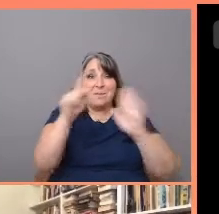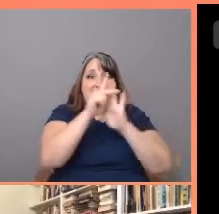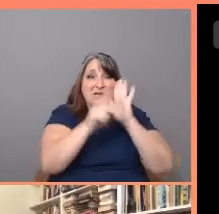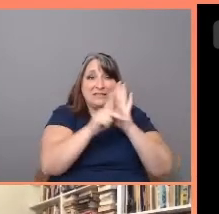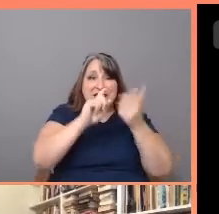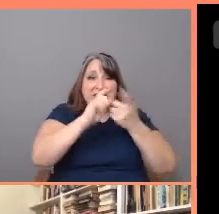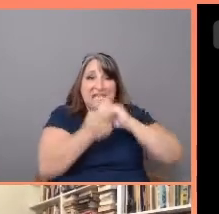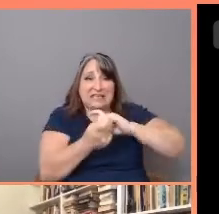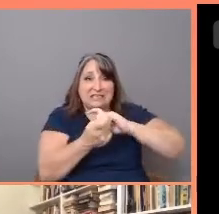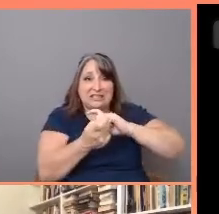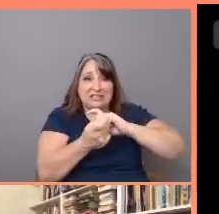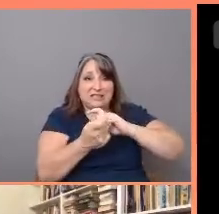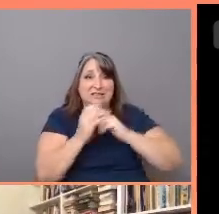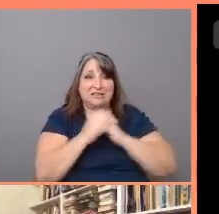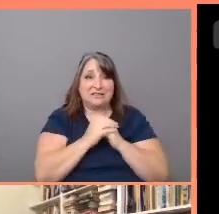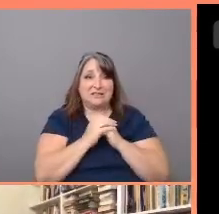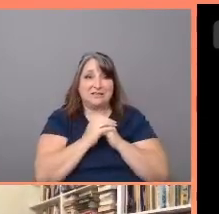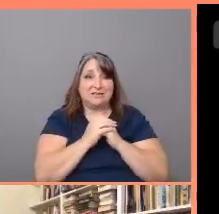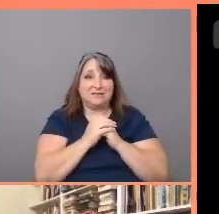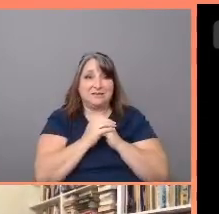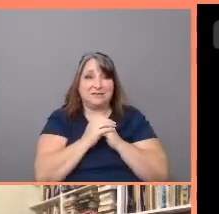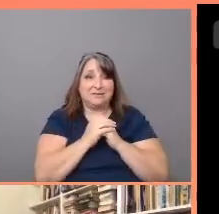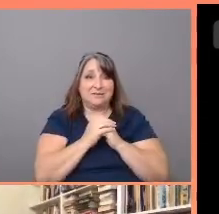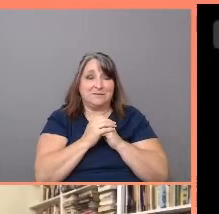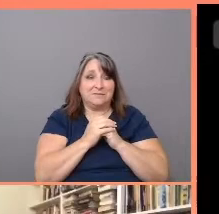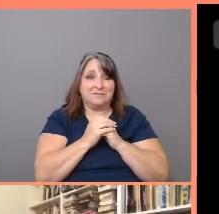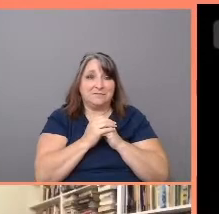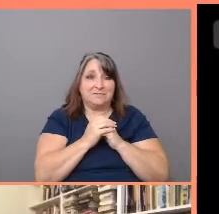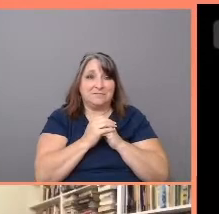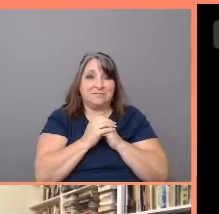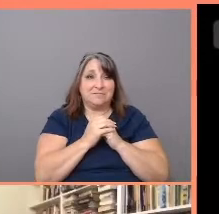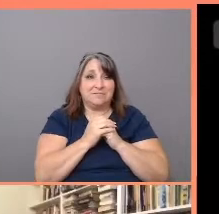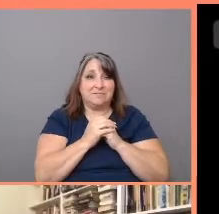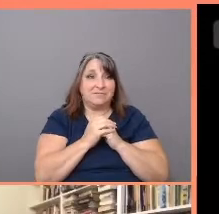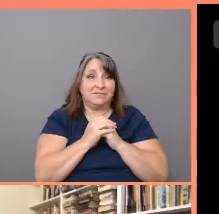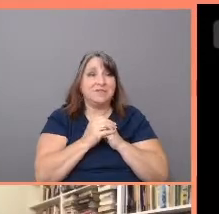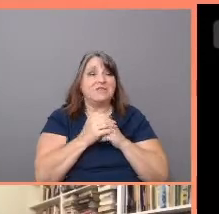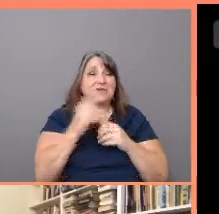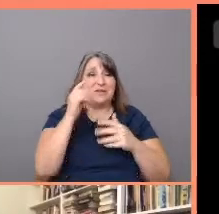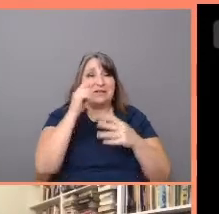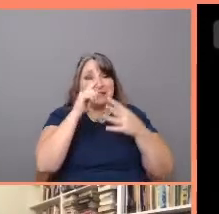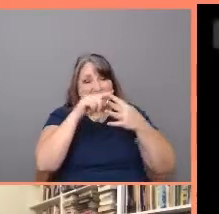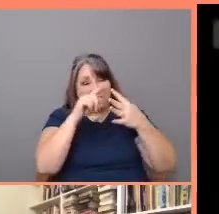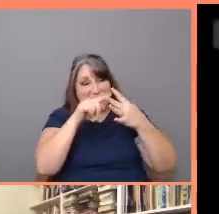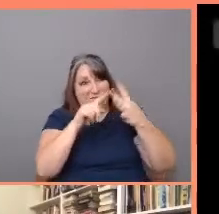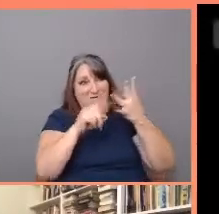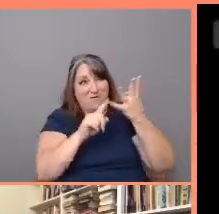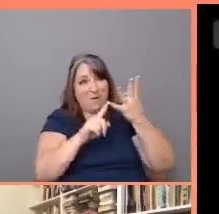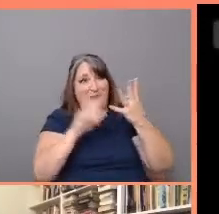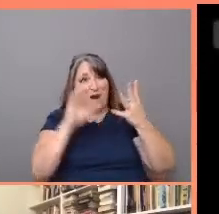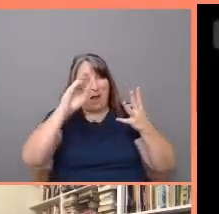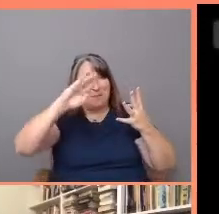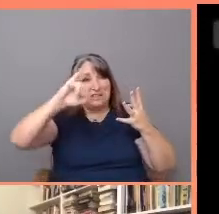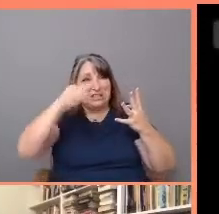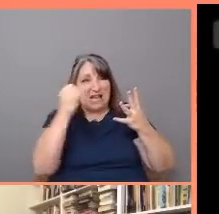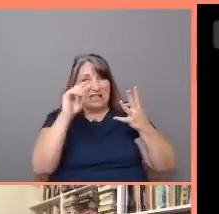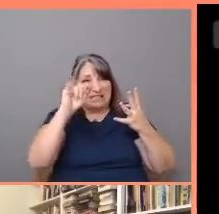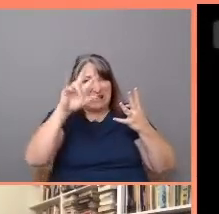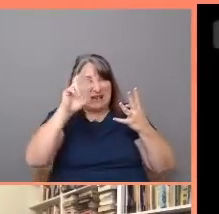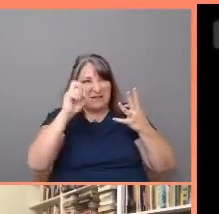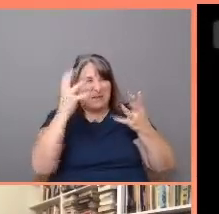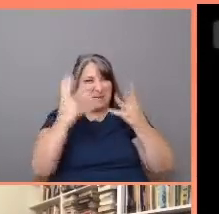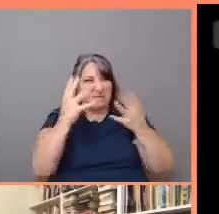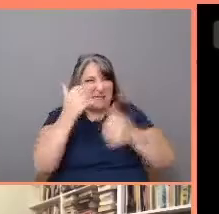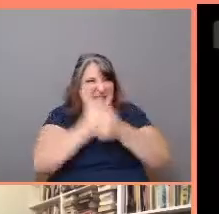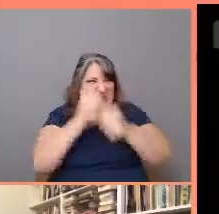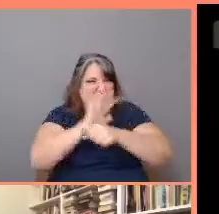might, so all of these four objectives, it might look different for each film, but it's really